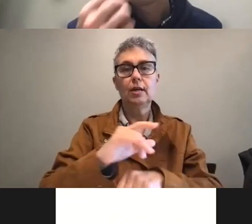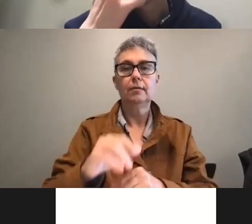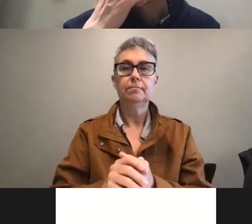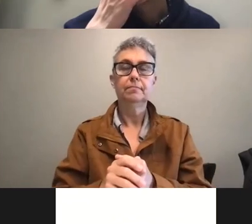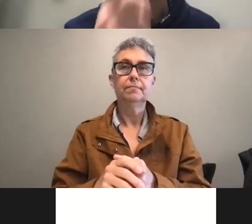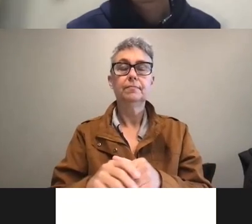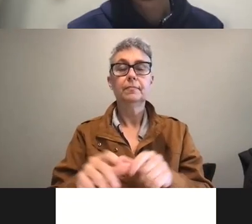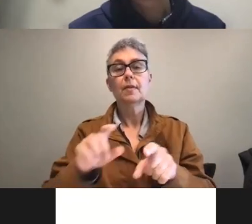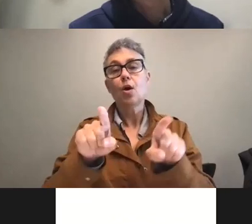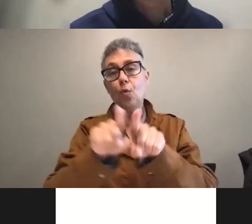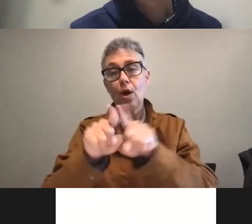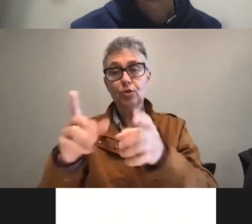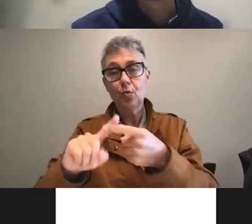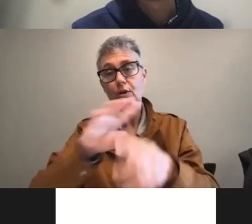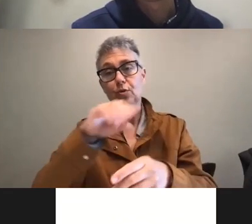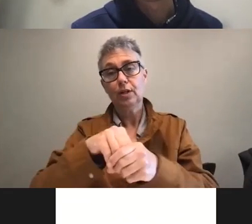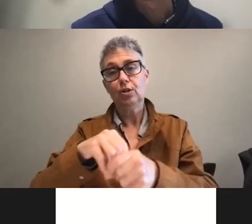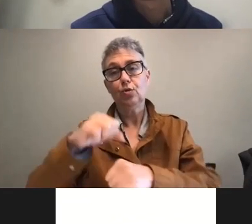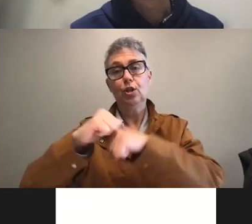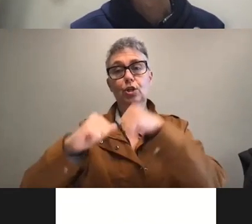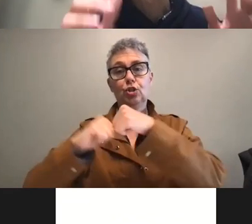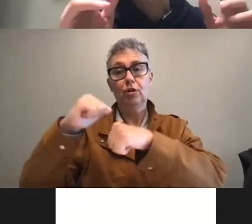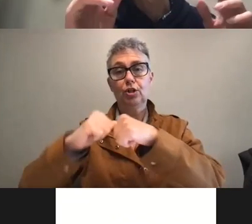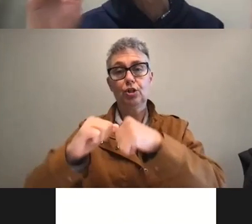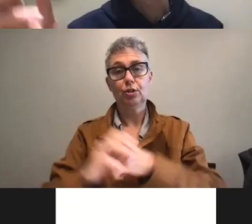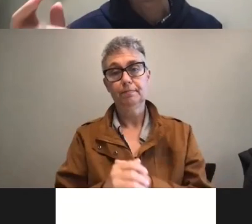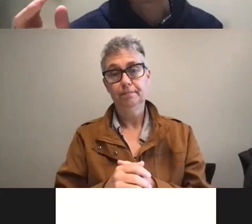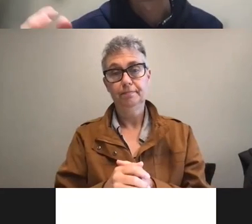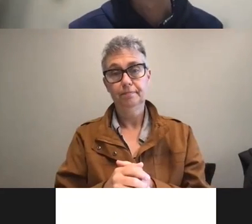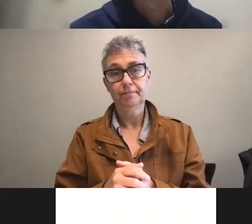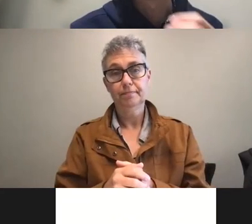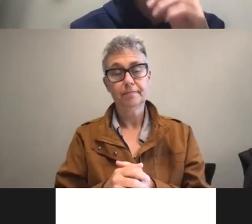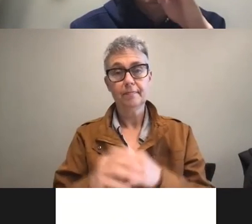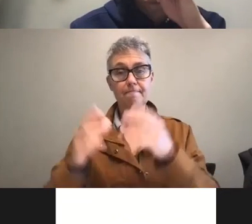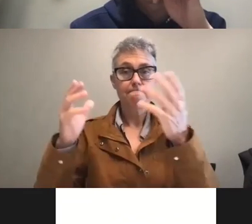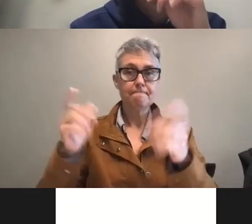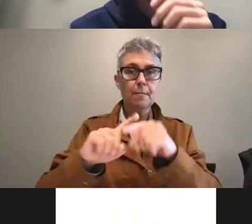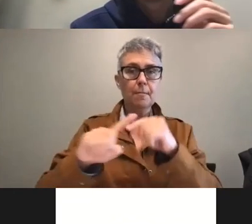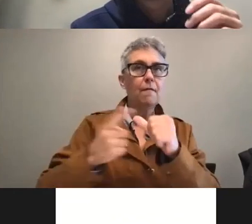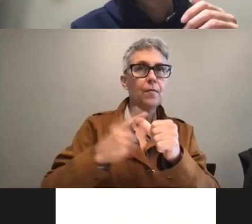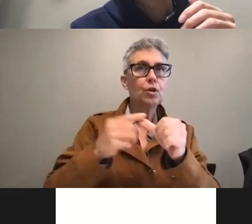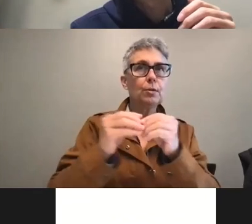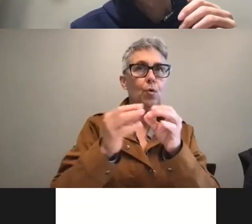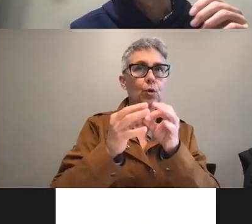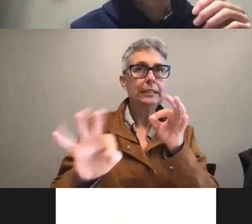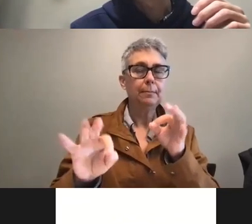great. Here, let's focus on a sort of simpler task, right? If I have,